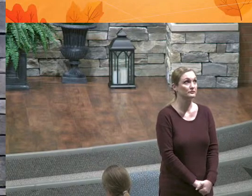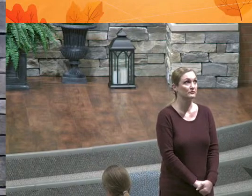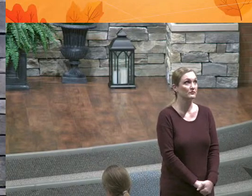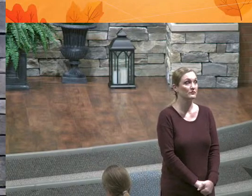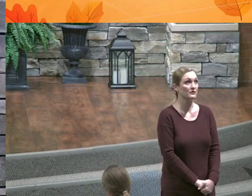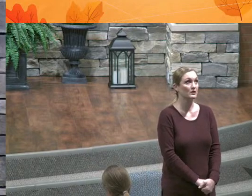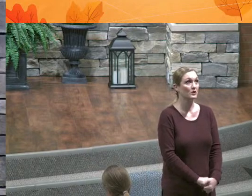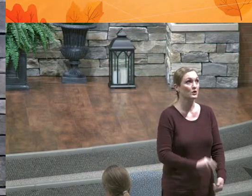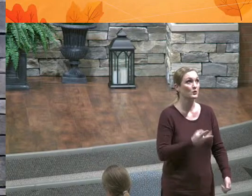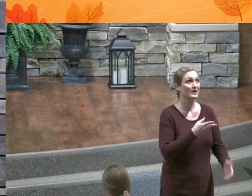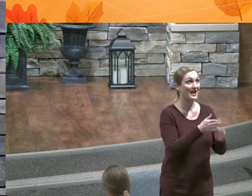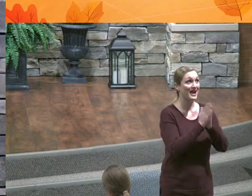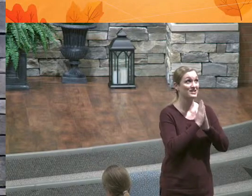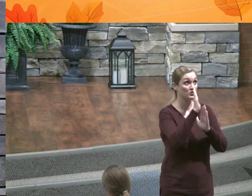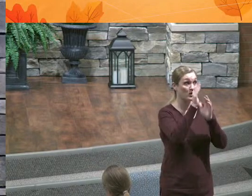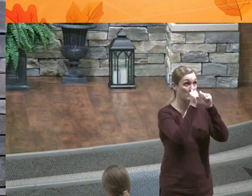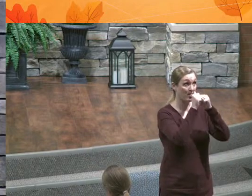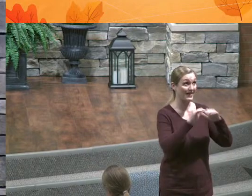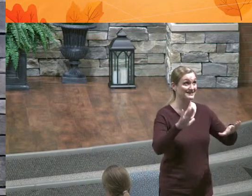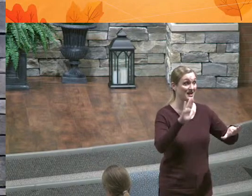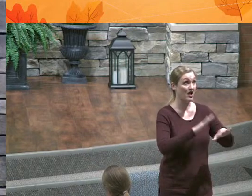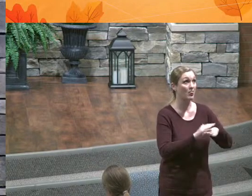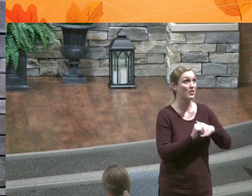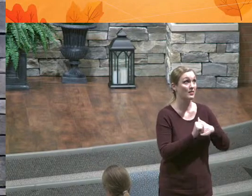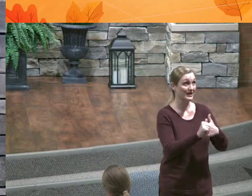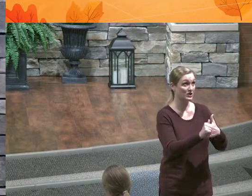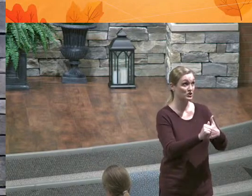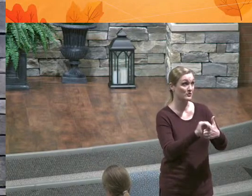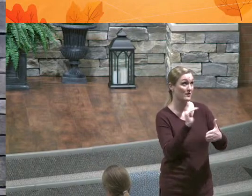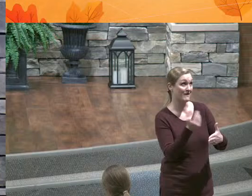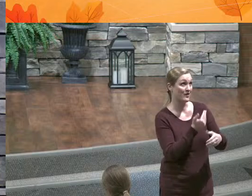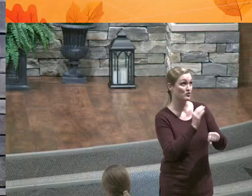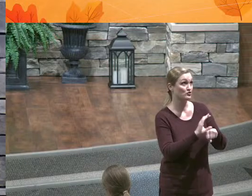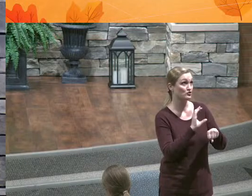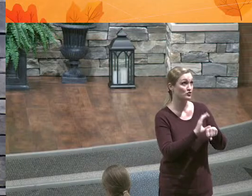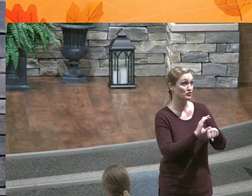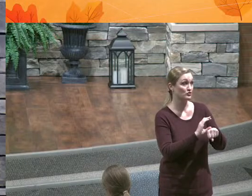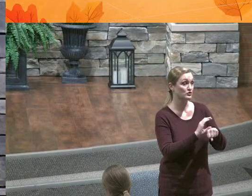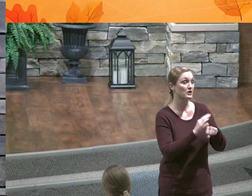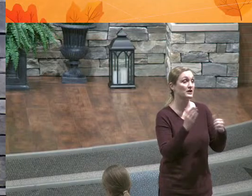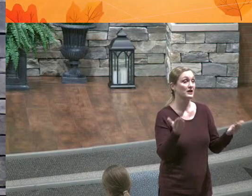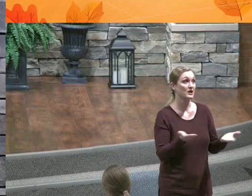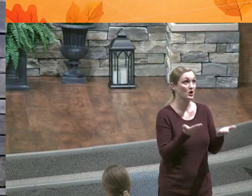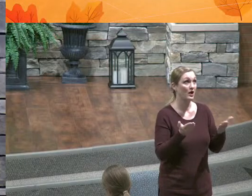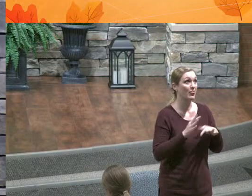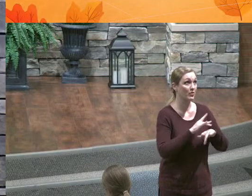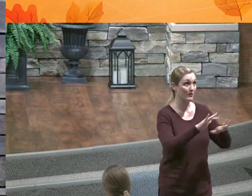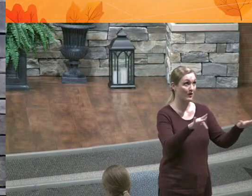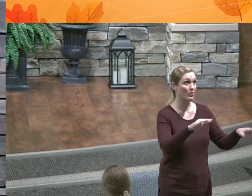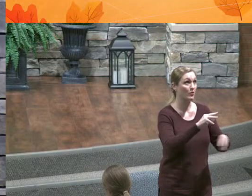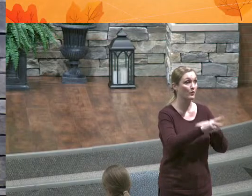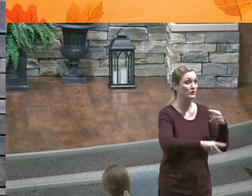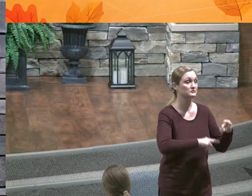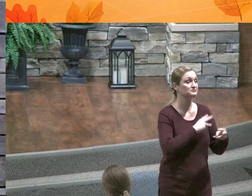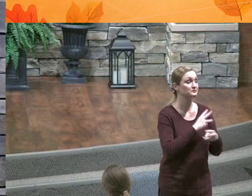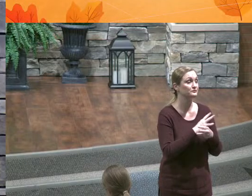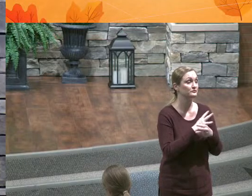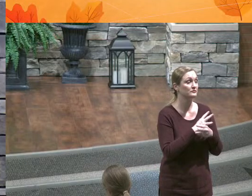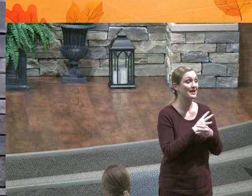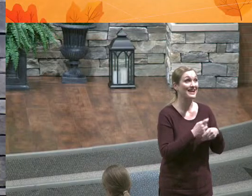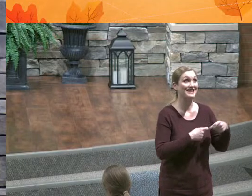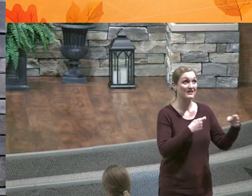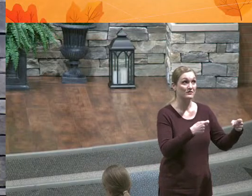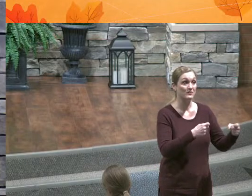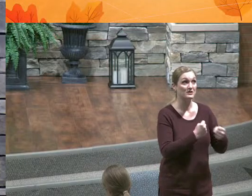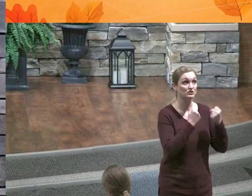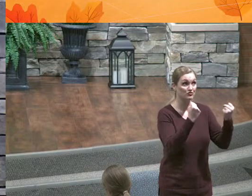Father, we ask your blessings upon the leadership of our congregation here and throughout the world. Give